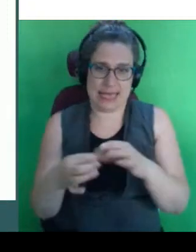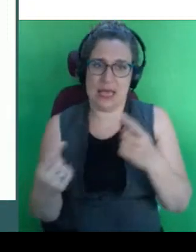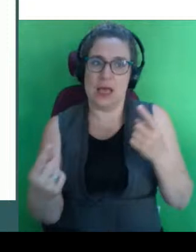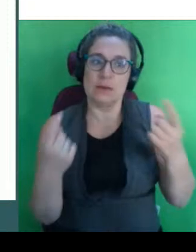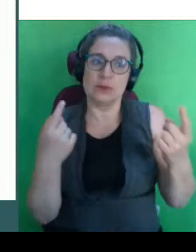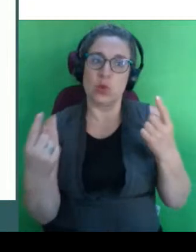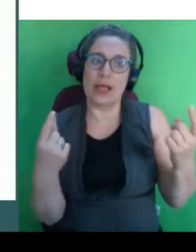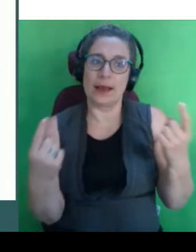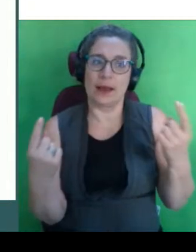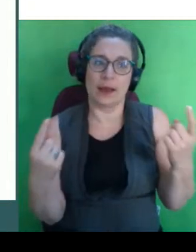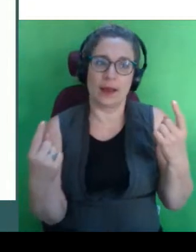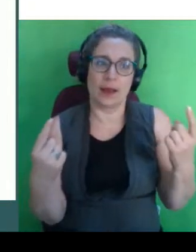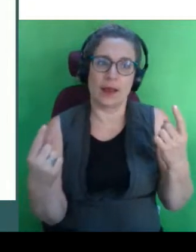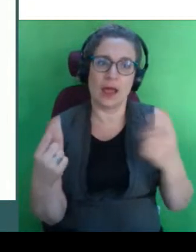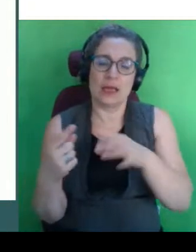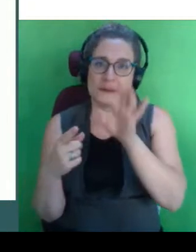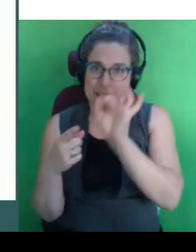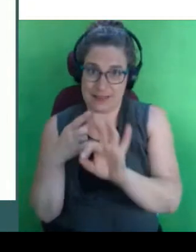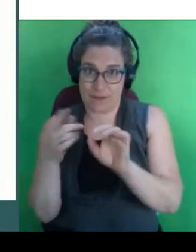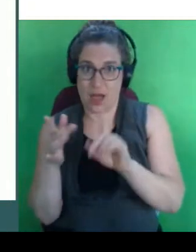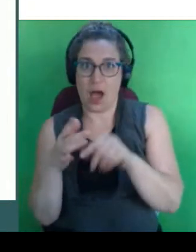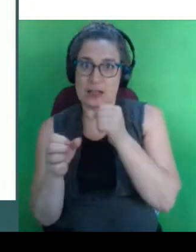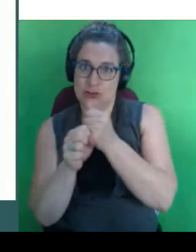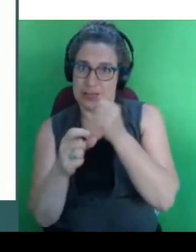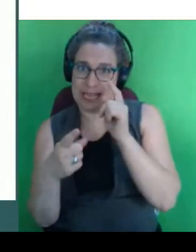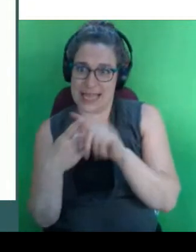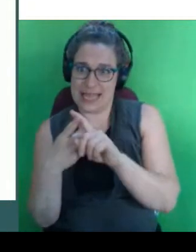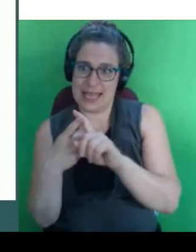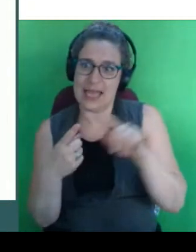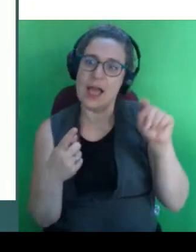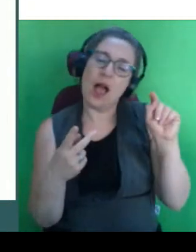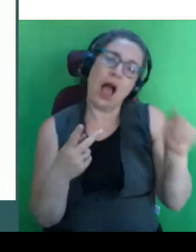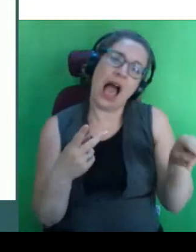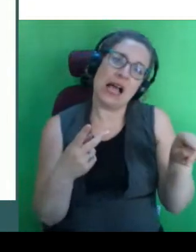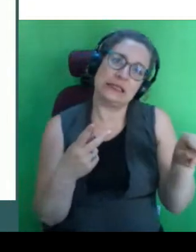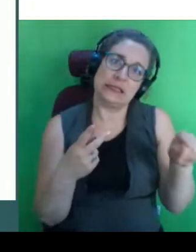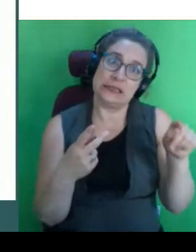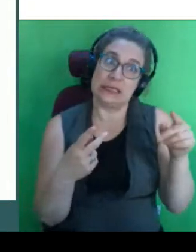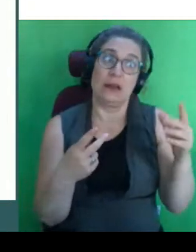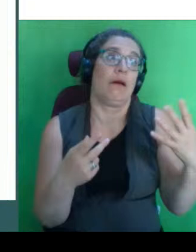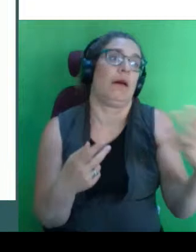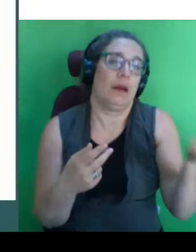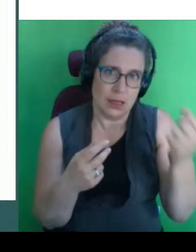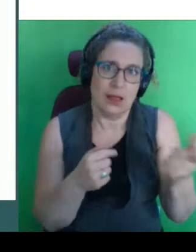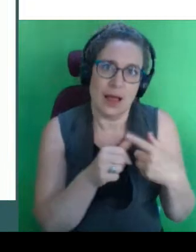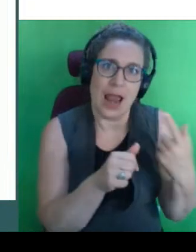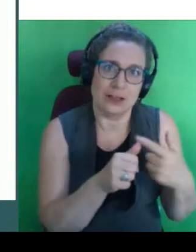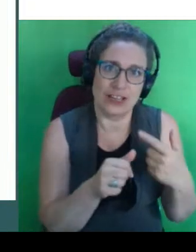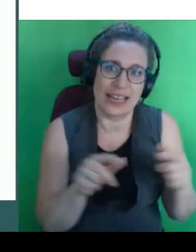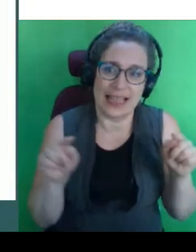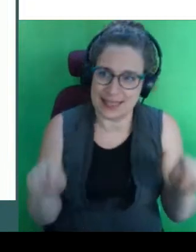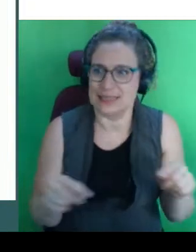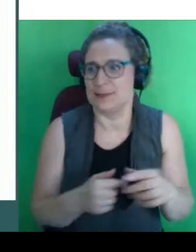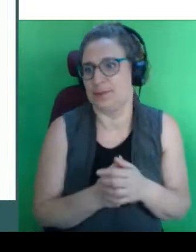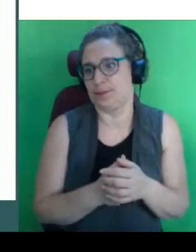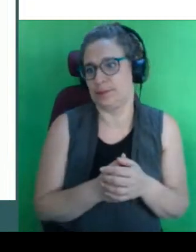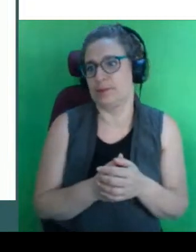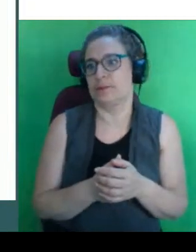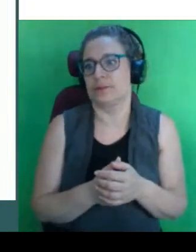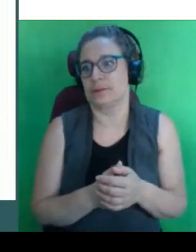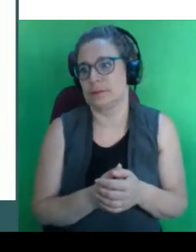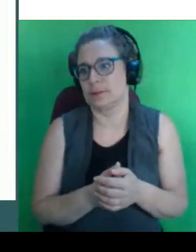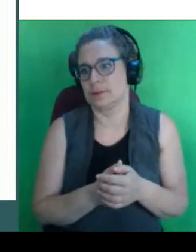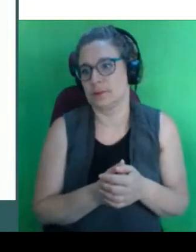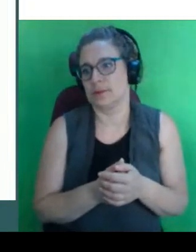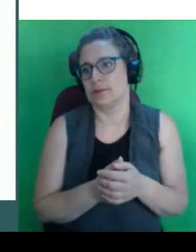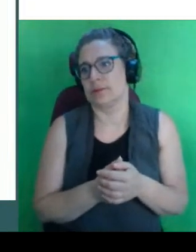the specific IgEs and the presence of allergy. In general, the link is good, but